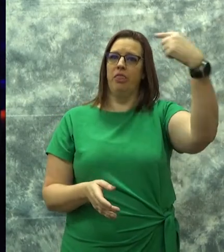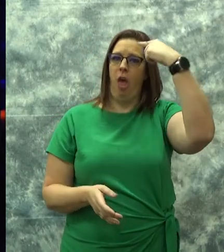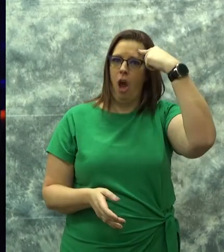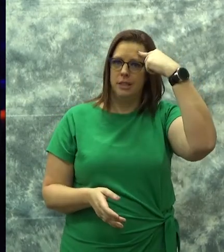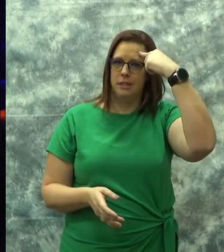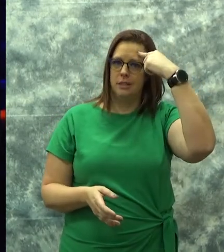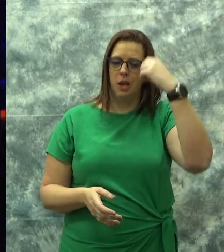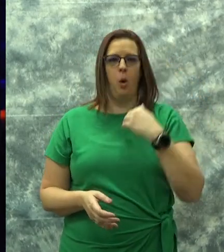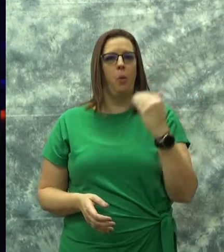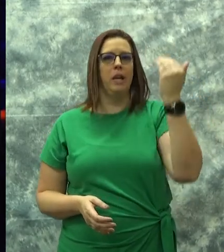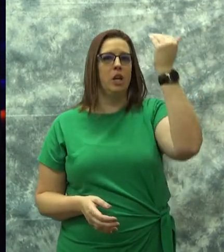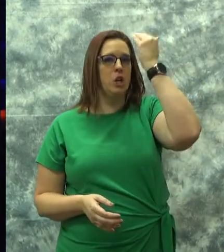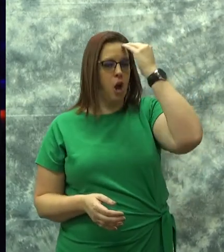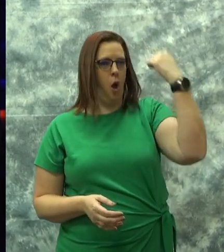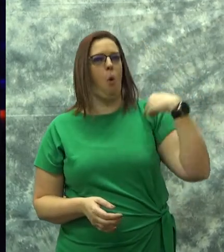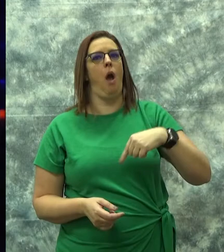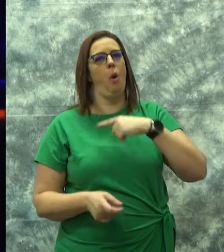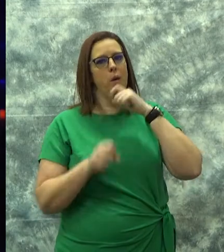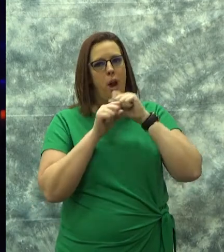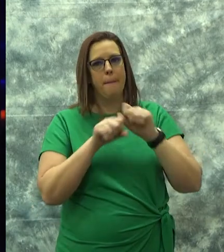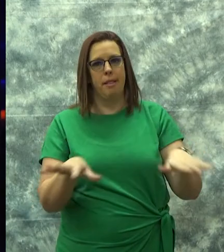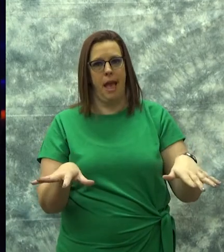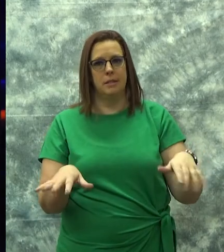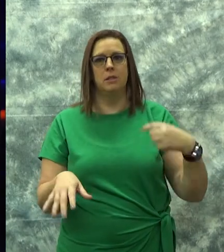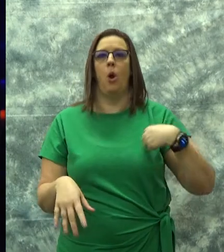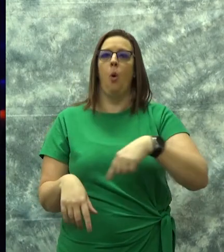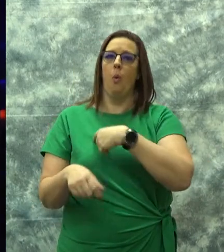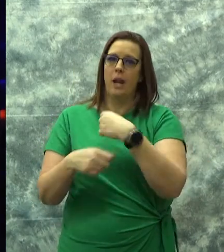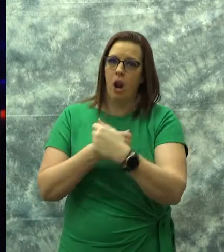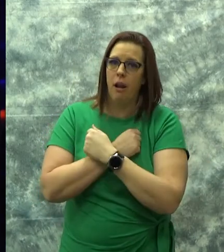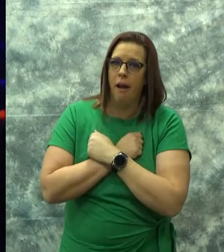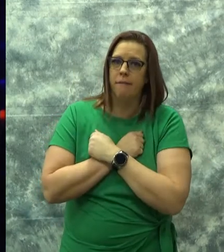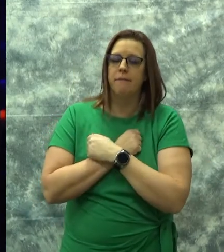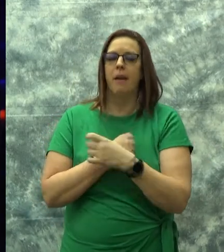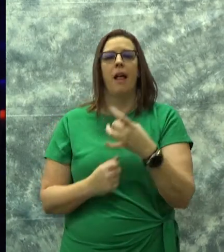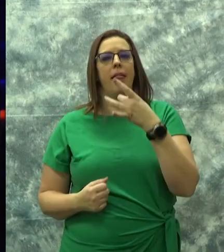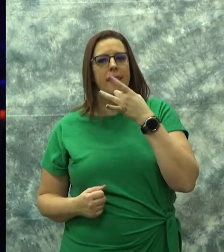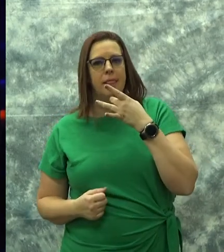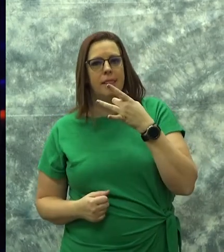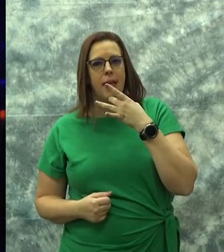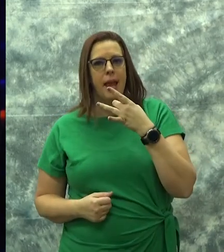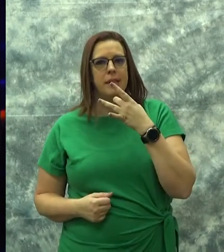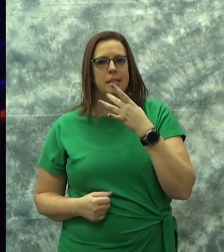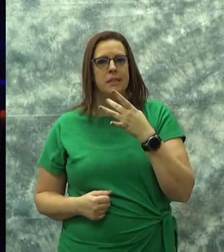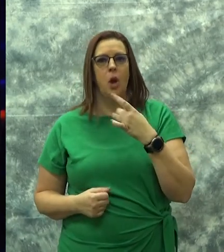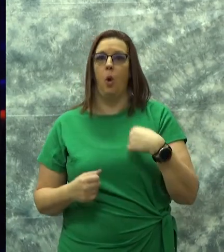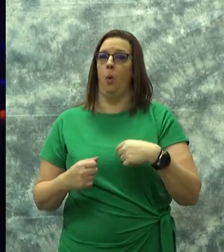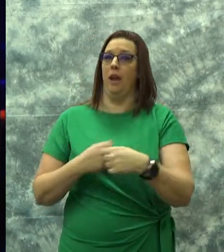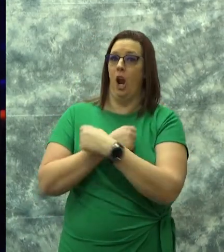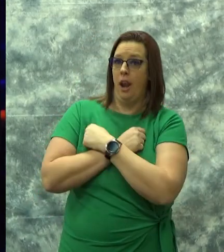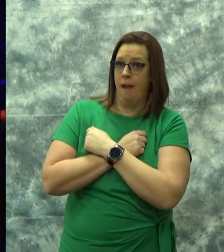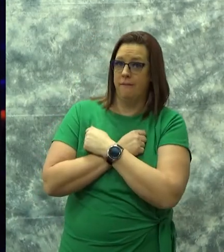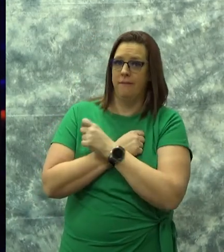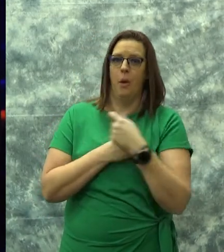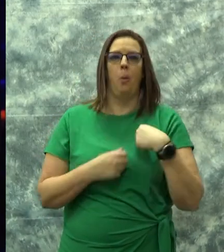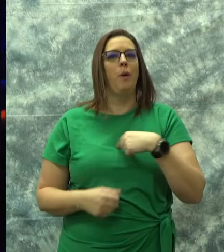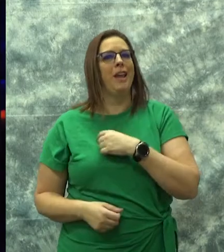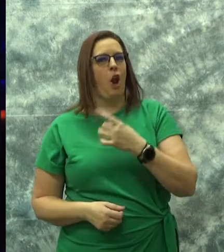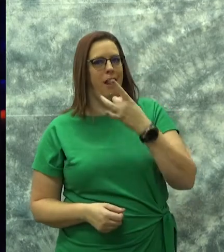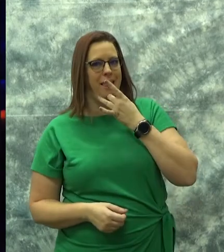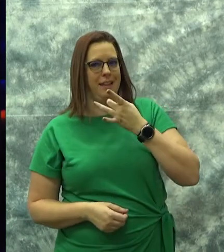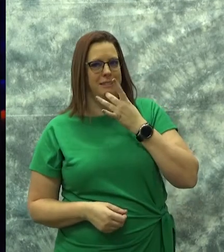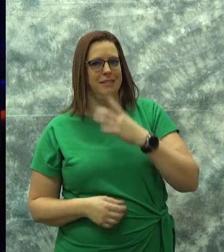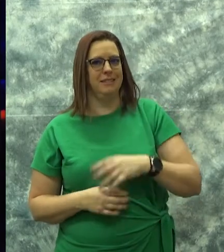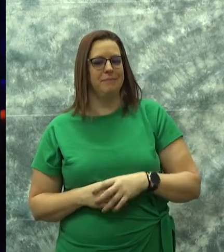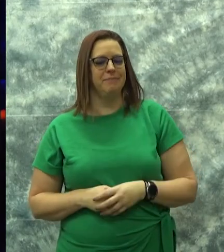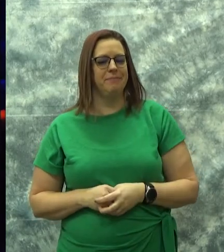our thoughts. For we know we are blessed. We are love. We are light. We are love. We